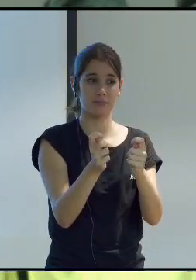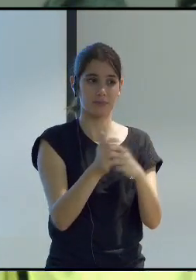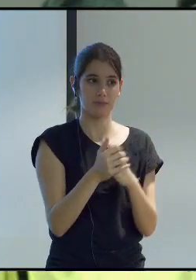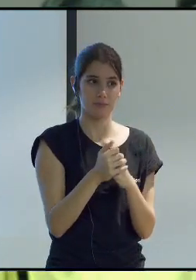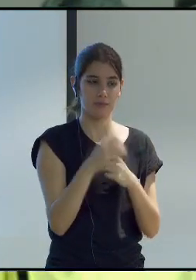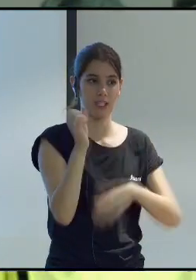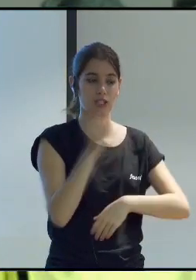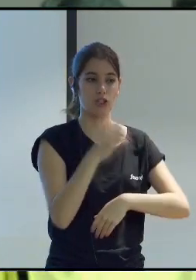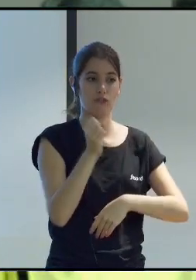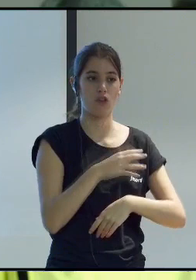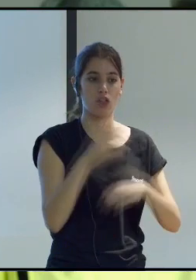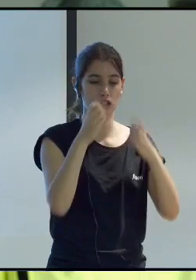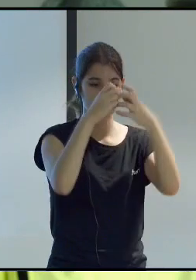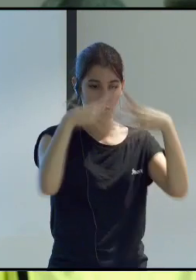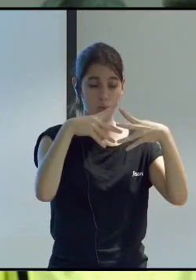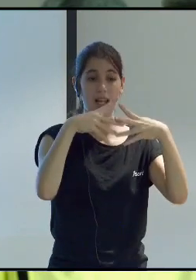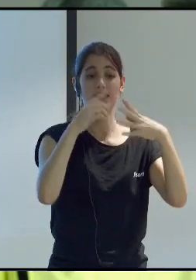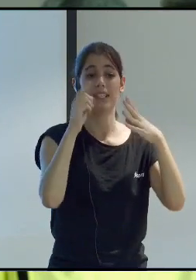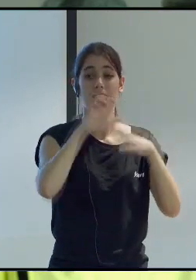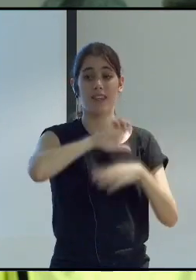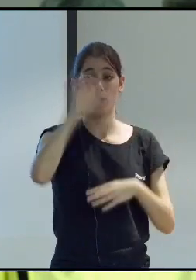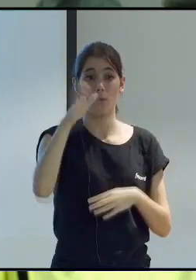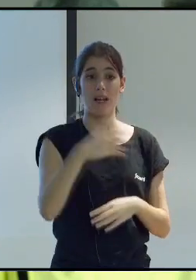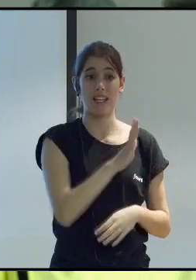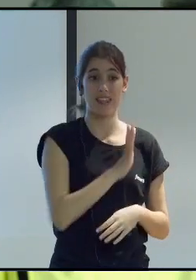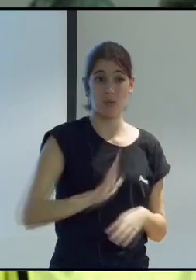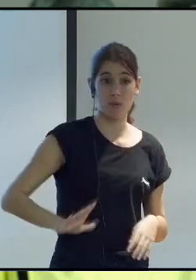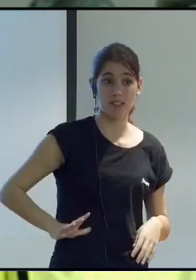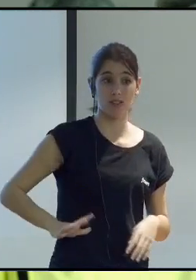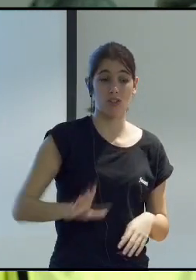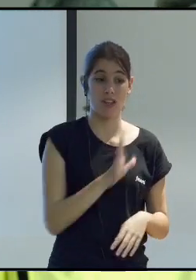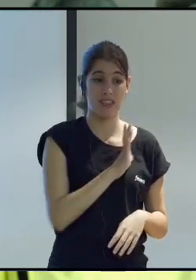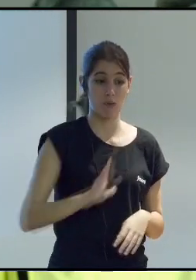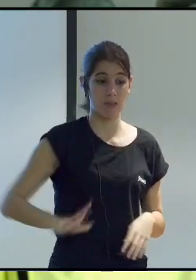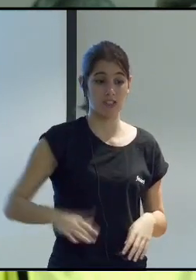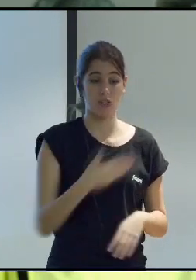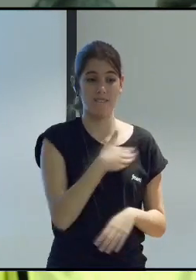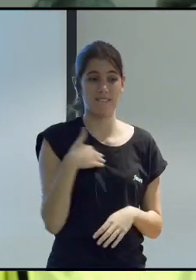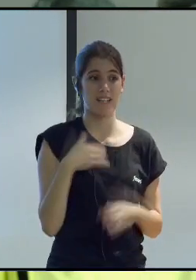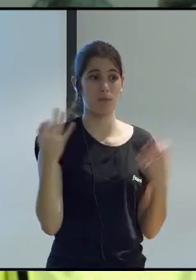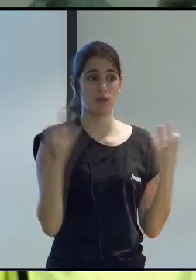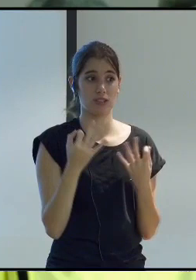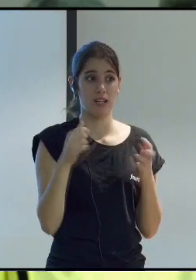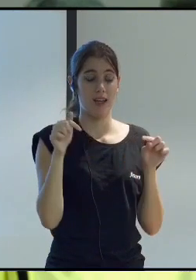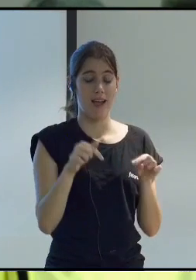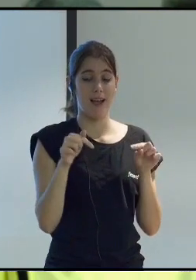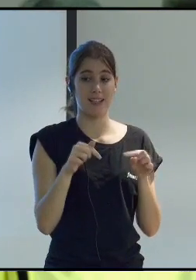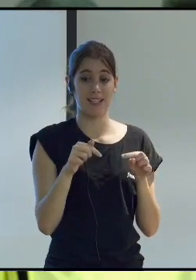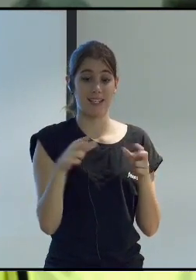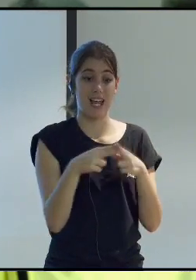And I hope that we are for the moment trying to be sure that in it also civil society